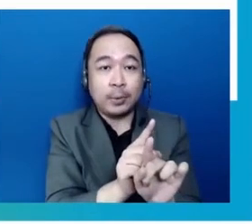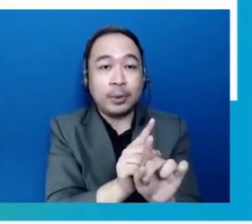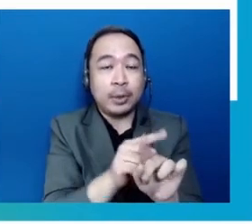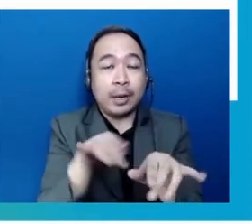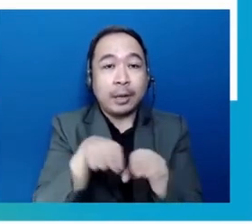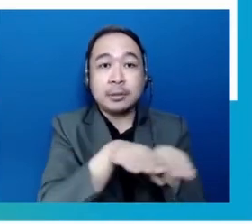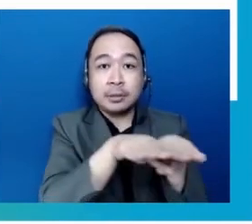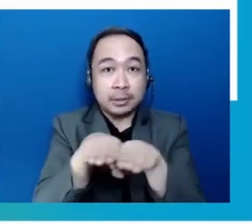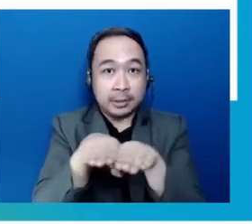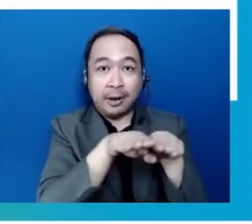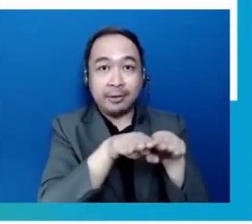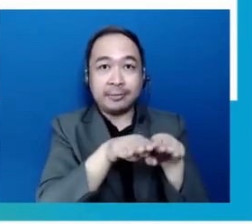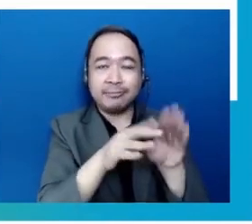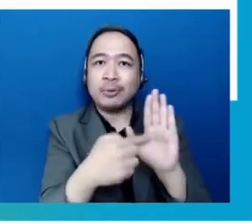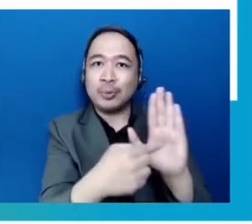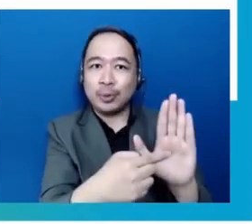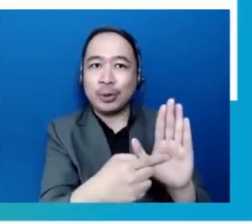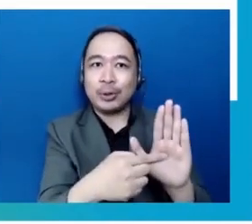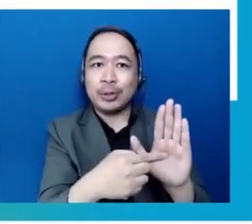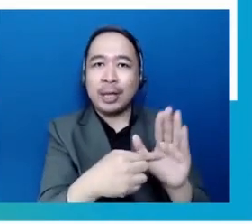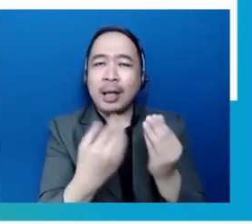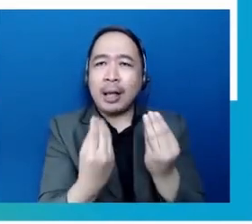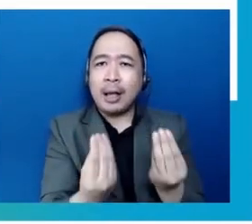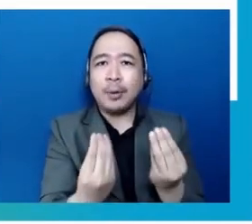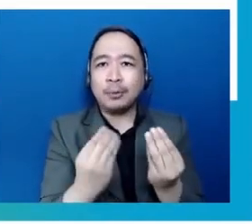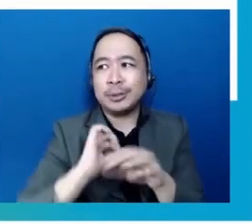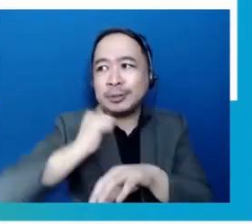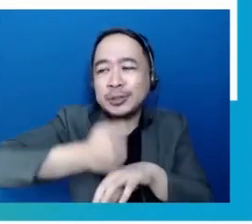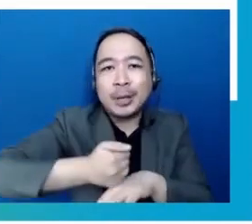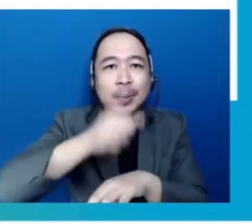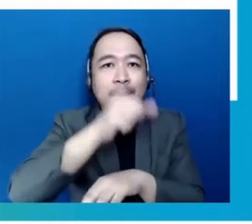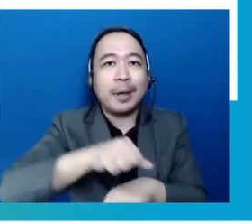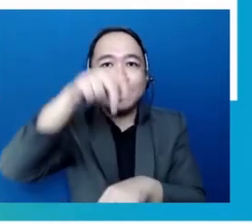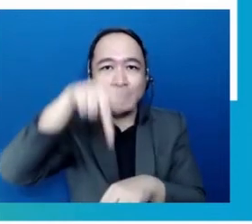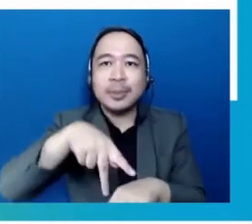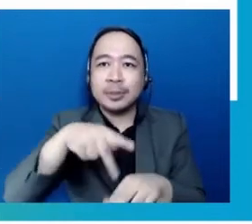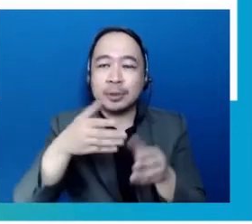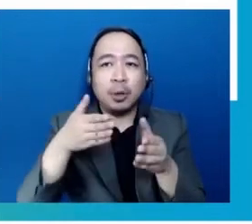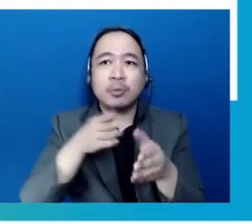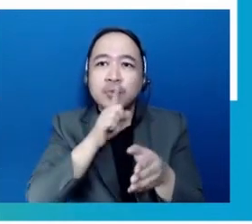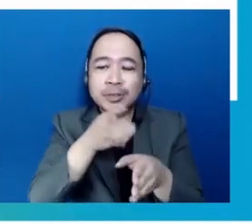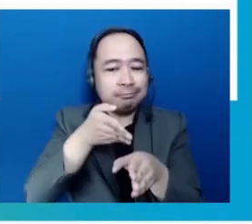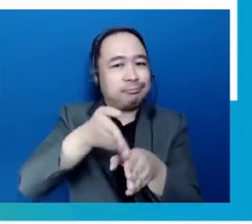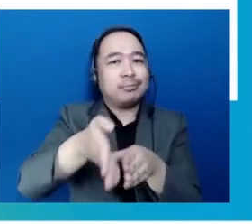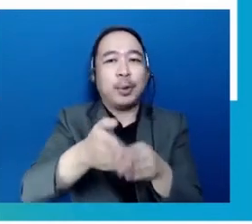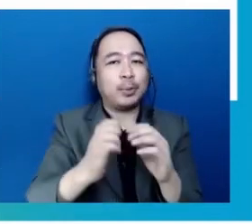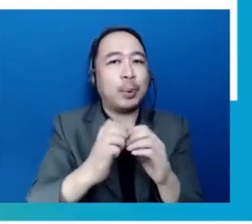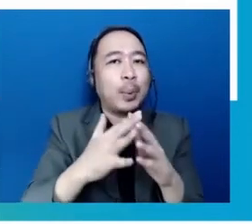will prove to be pivotal in setting the region on the path to green recovery. The theme of this